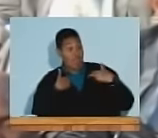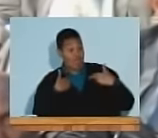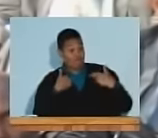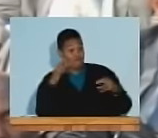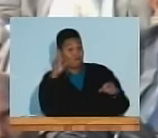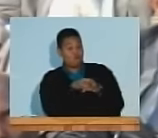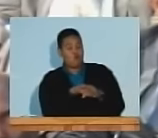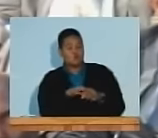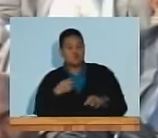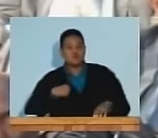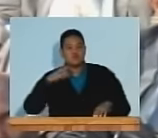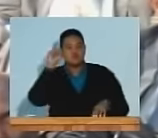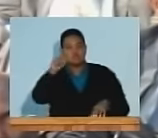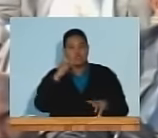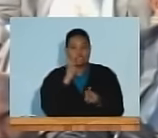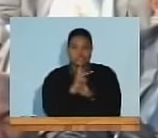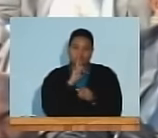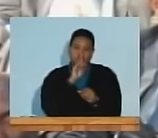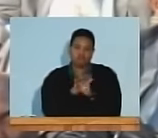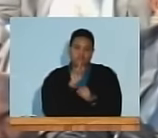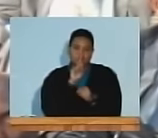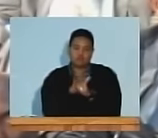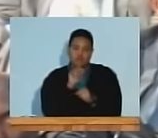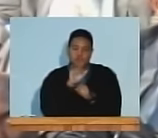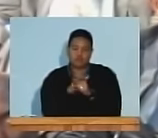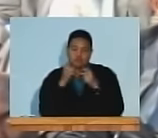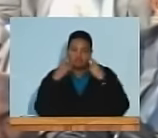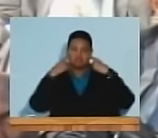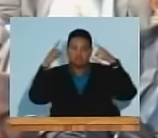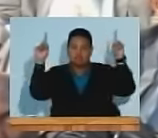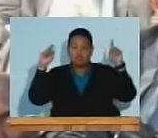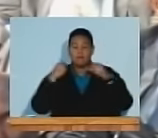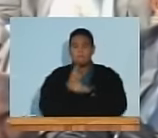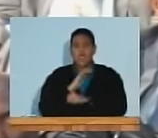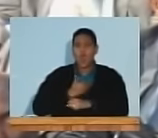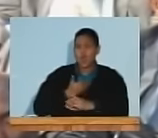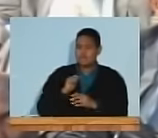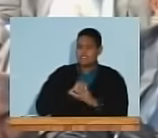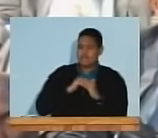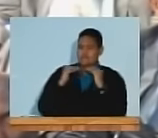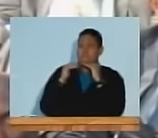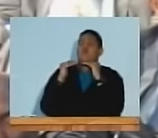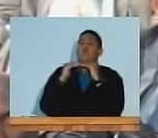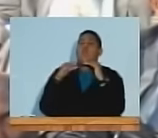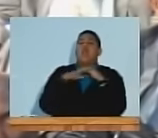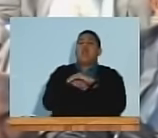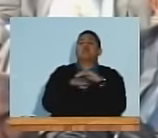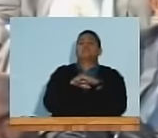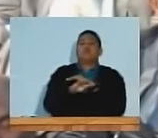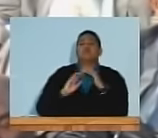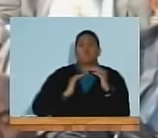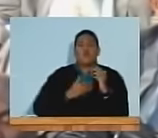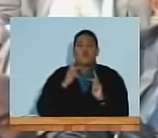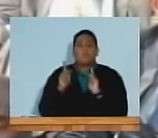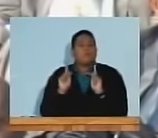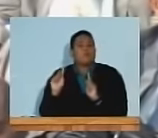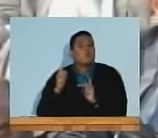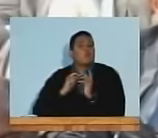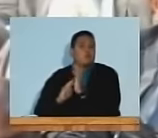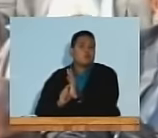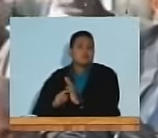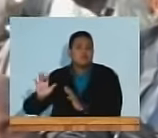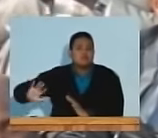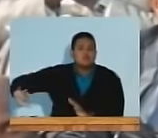we must keep our promises, make ourselves equally accessible to our constituents,